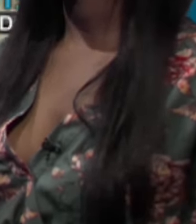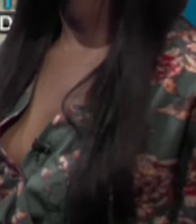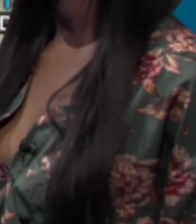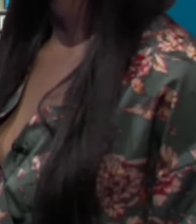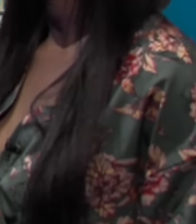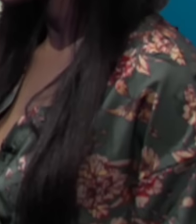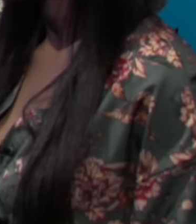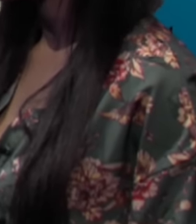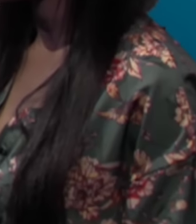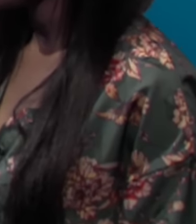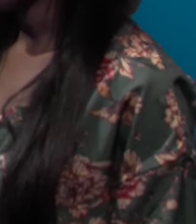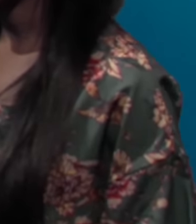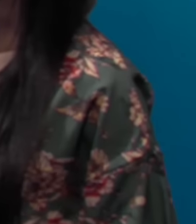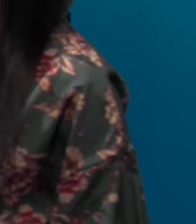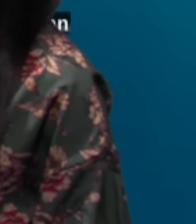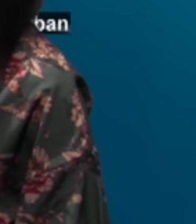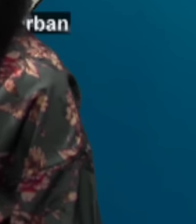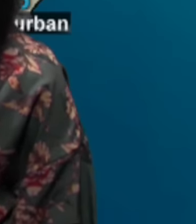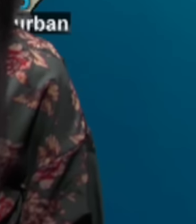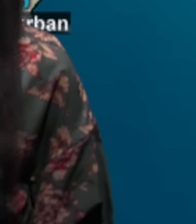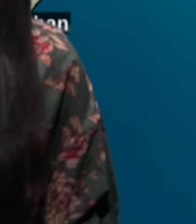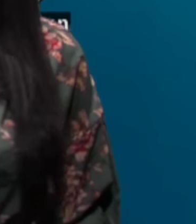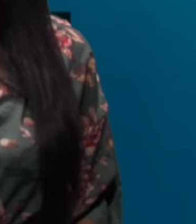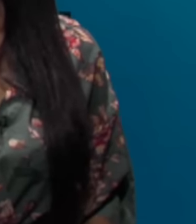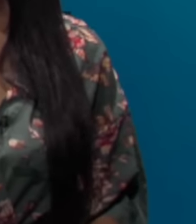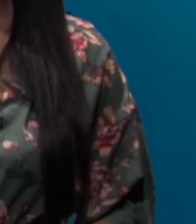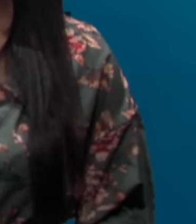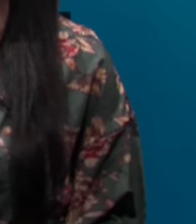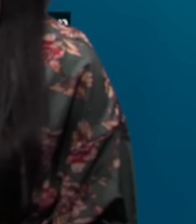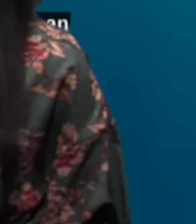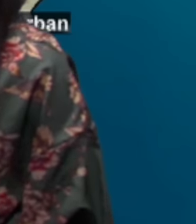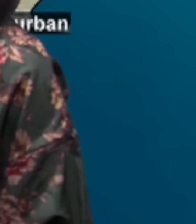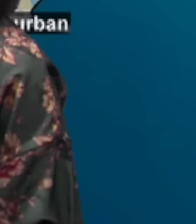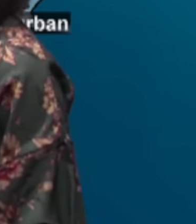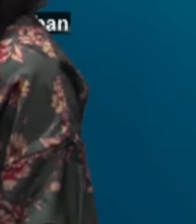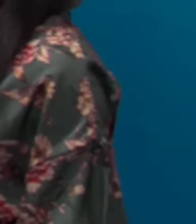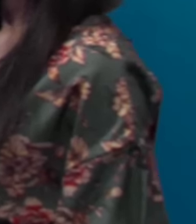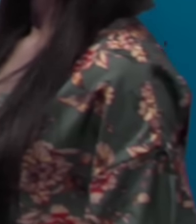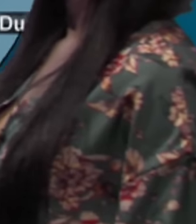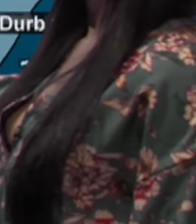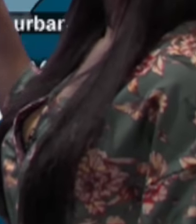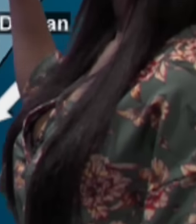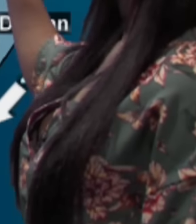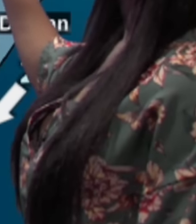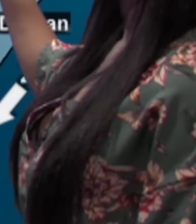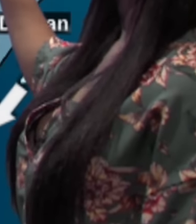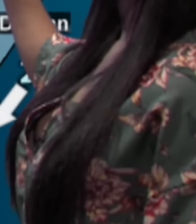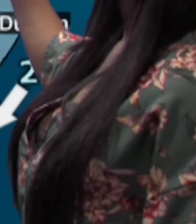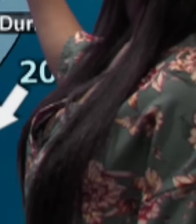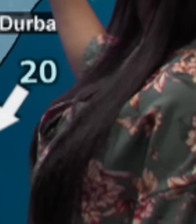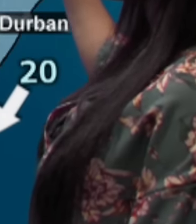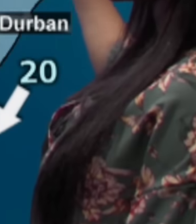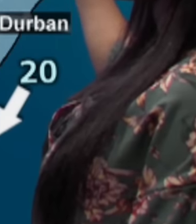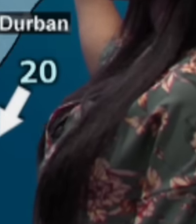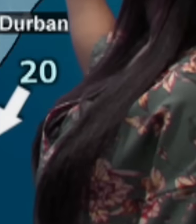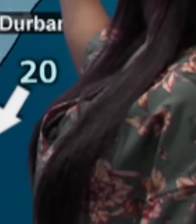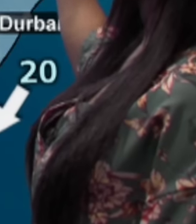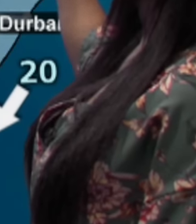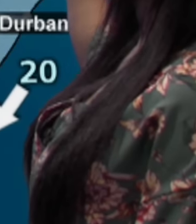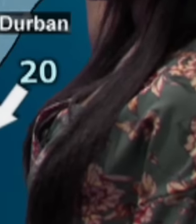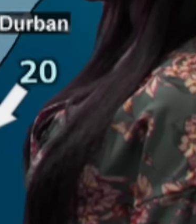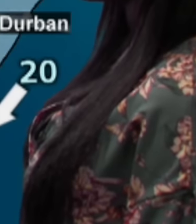diperesente di le 30, mo karolong ya Eastern Cape go tlana le gone go nna le mowane ka moso dipula di na le gone go tswelela gape mo karolong